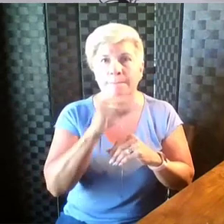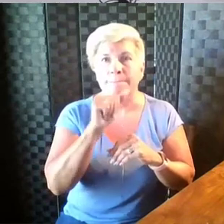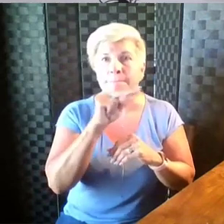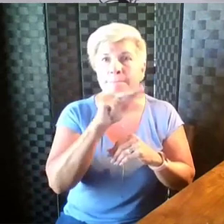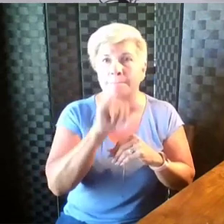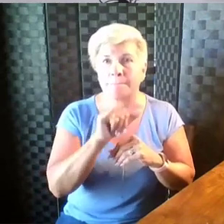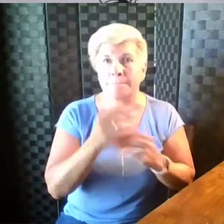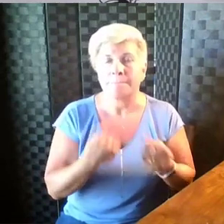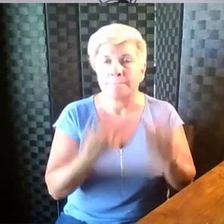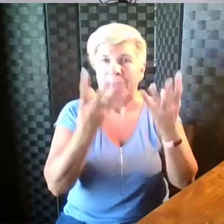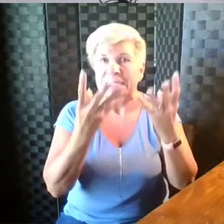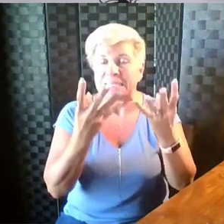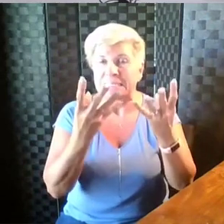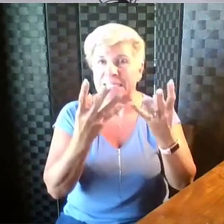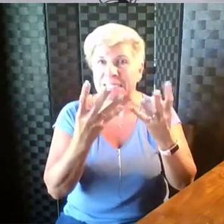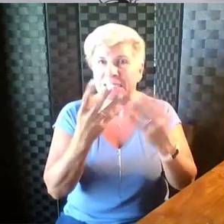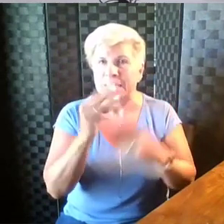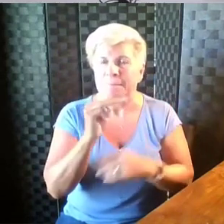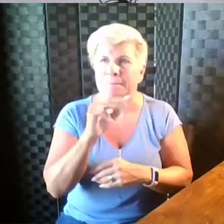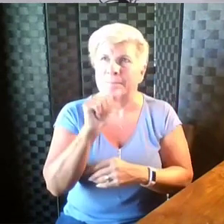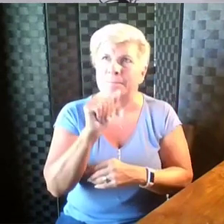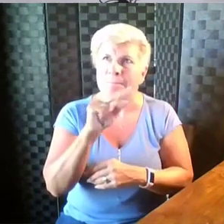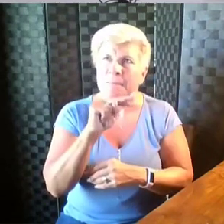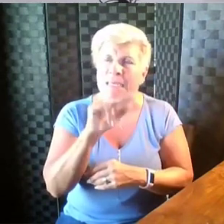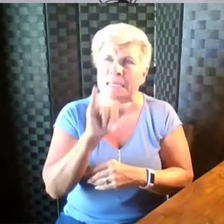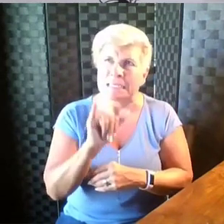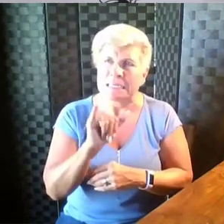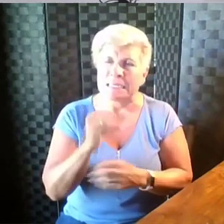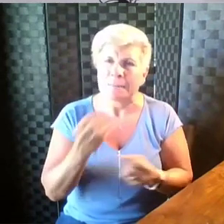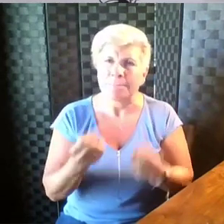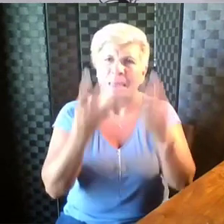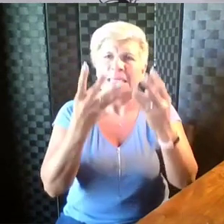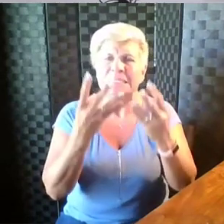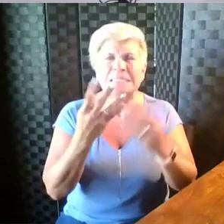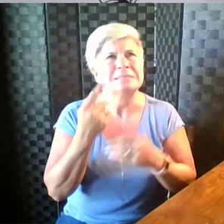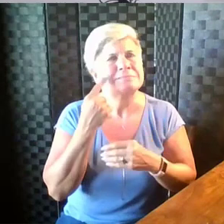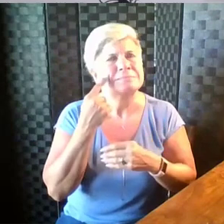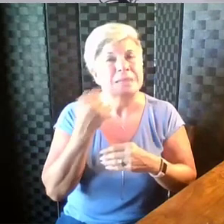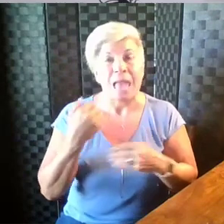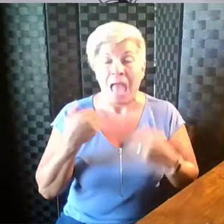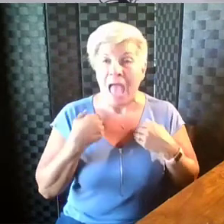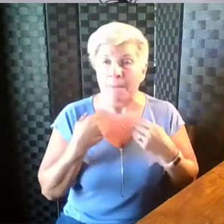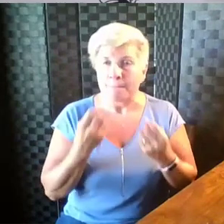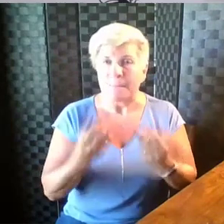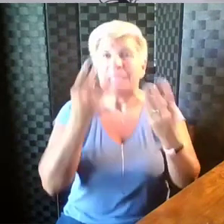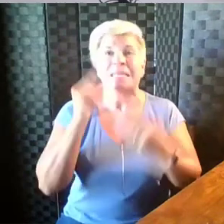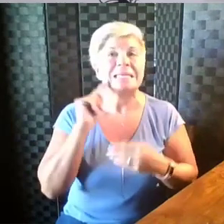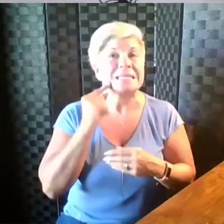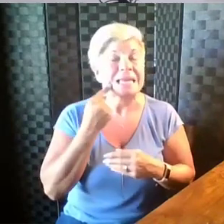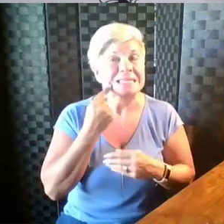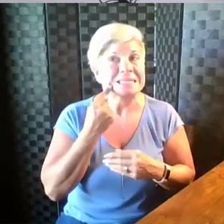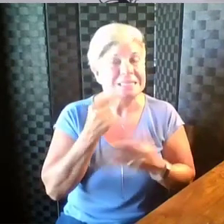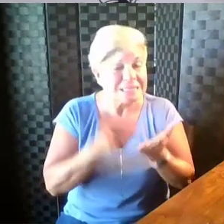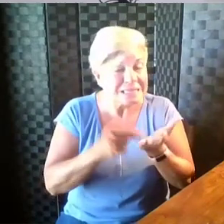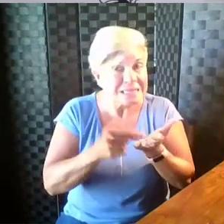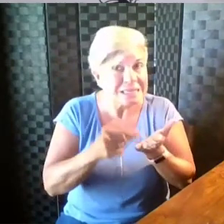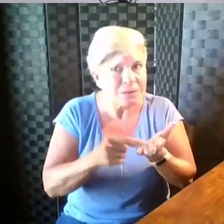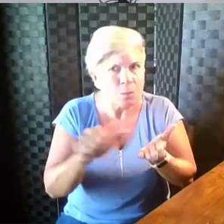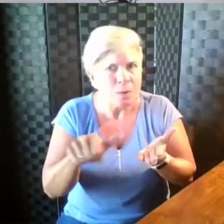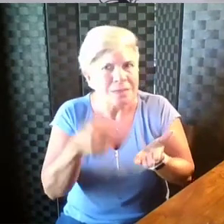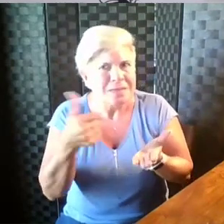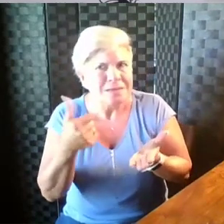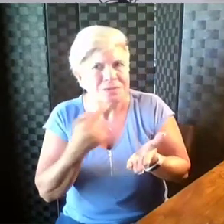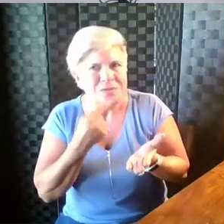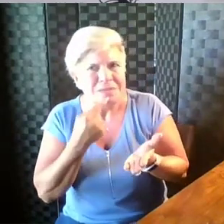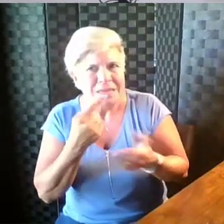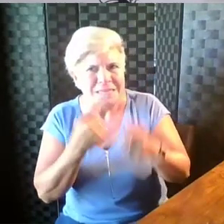If you have many pieces of candy, what else could you say instead of many?